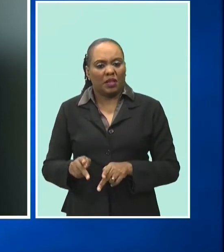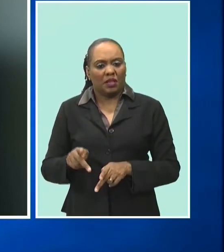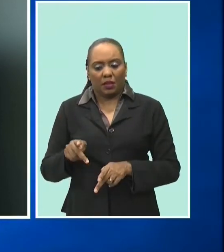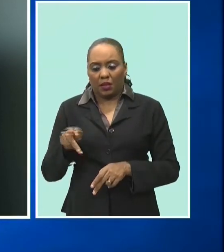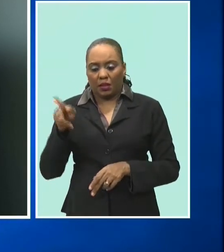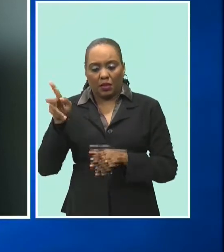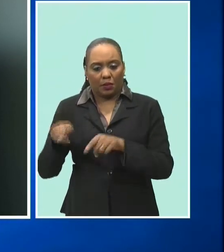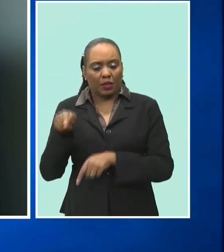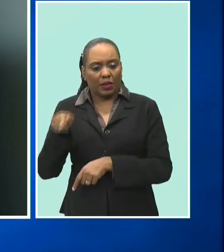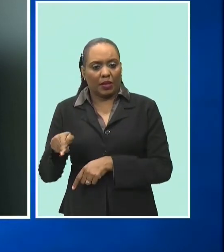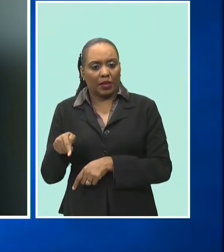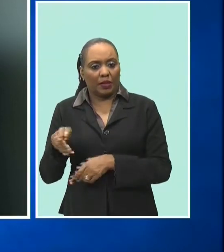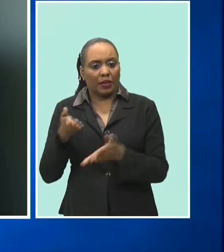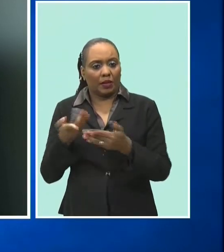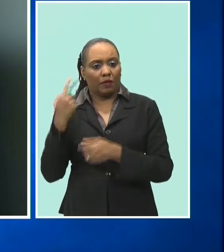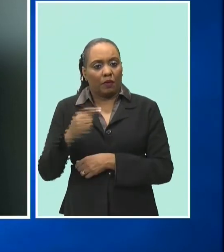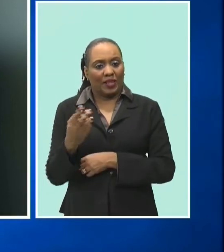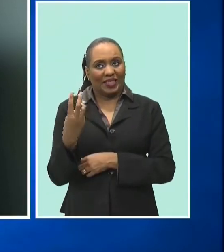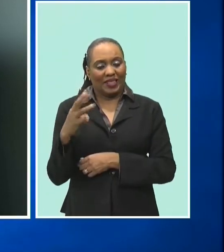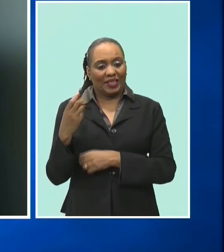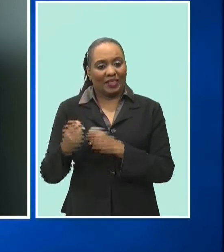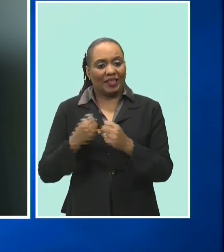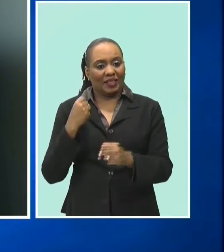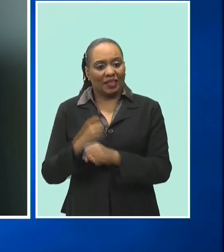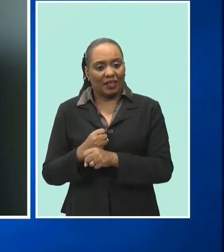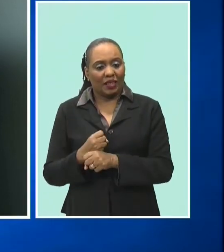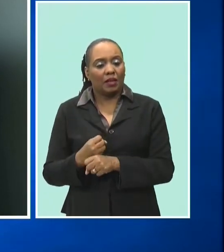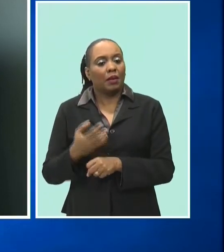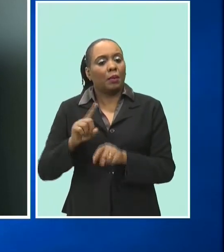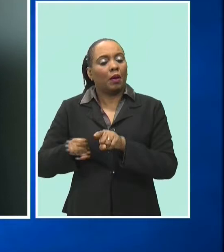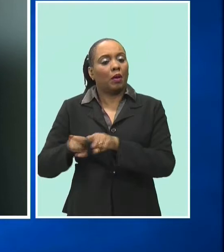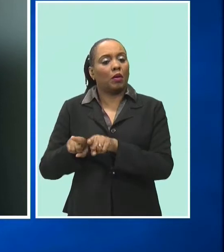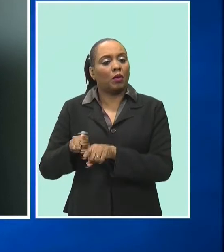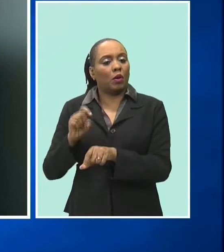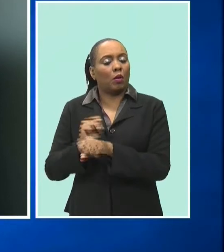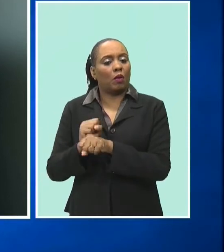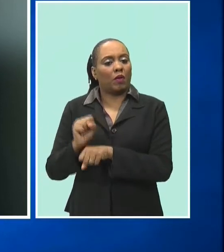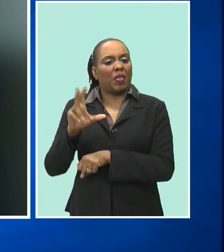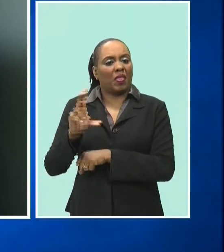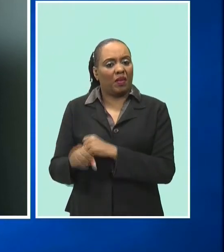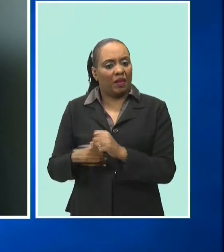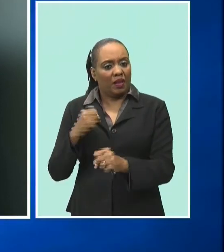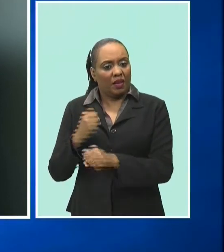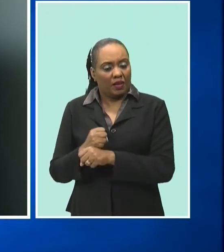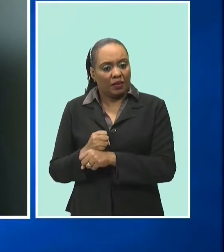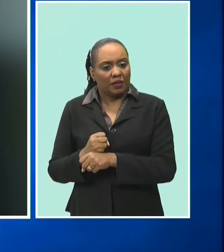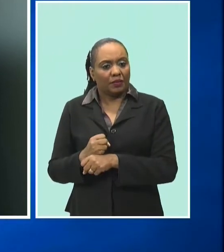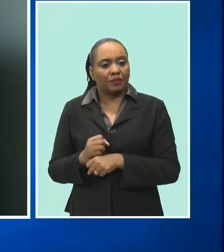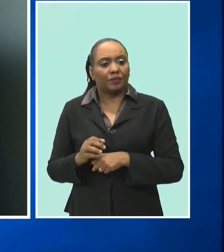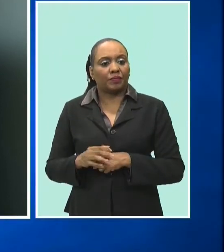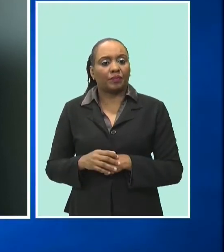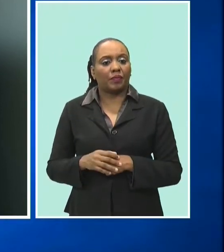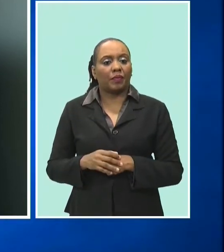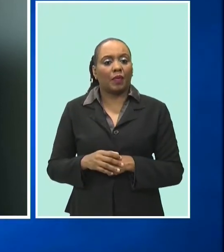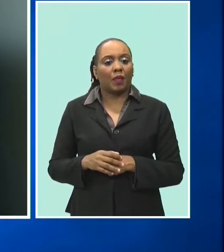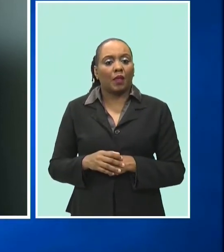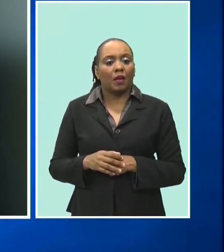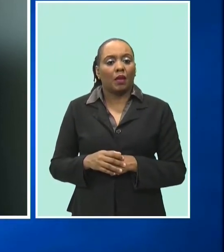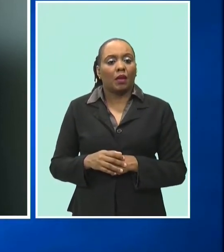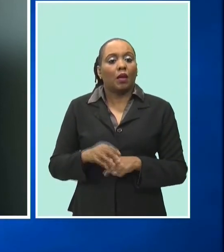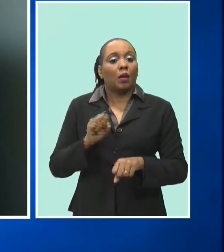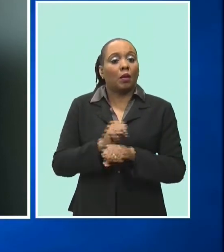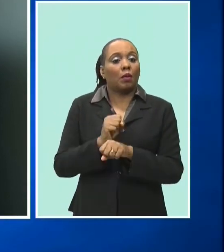to the association and over 3 decades of working in the development of the international business sector. Haynes previously worked as